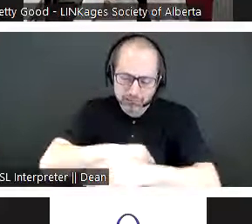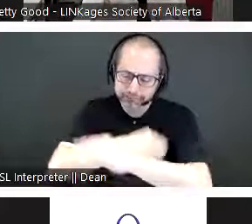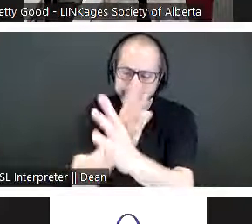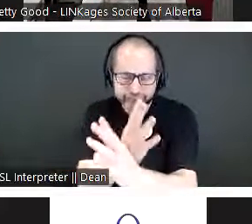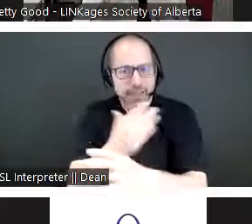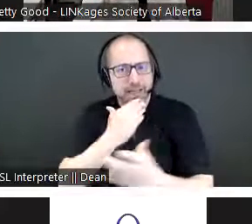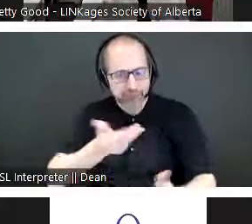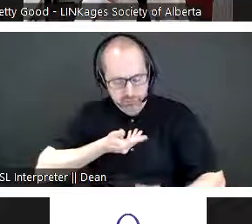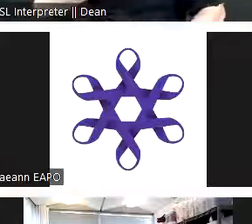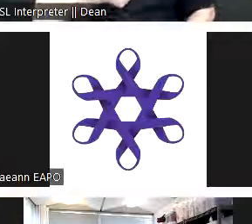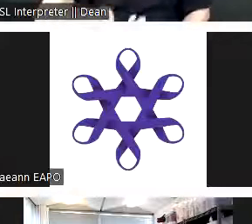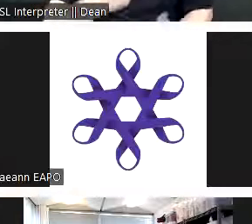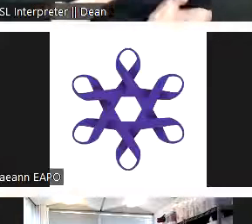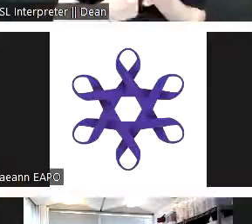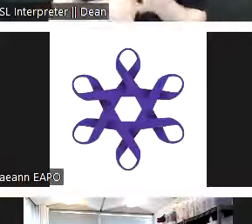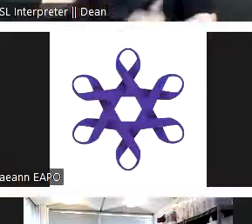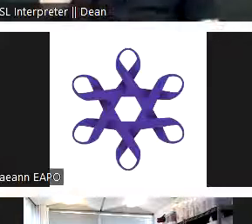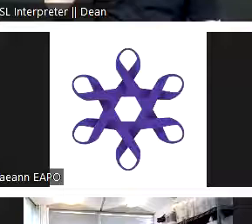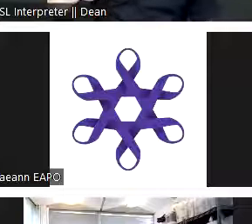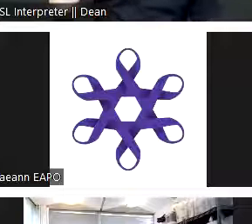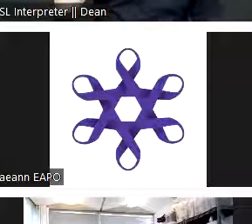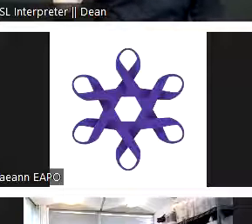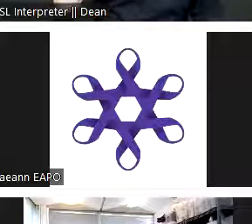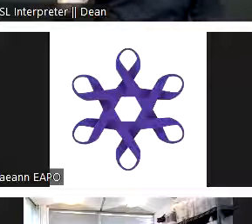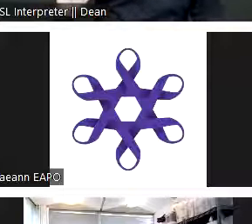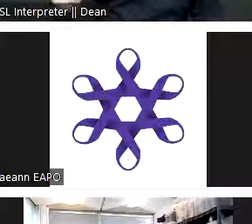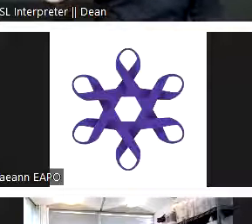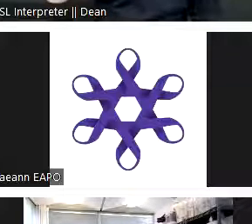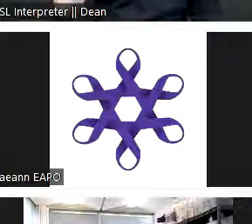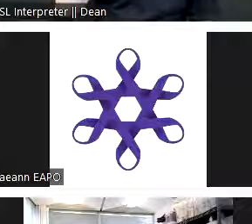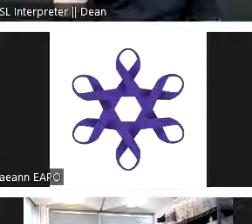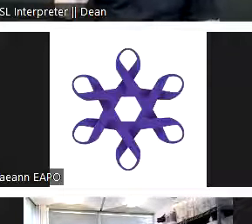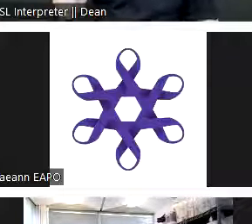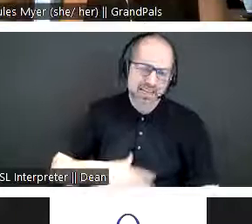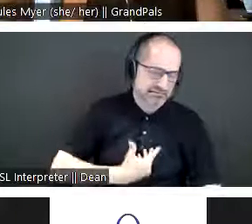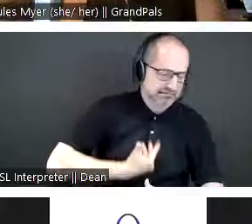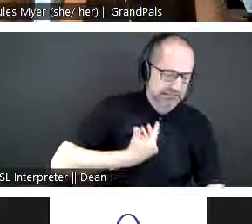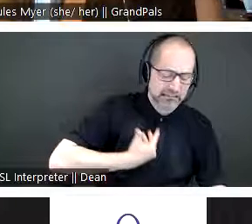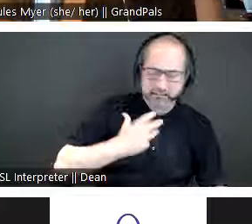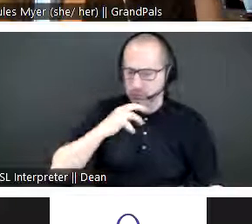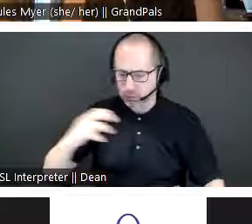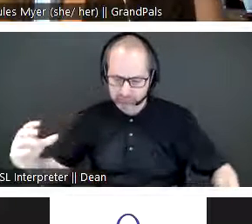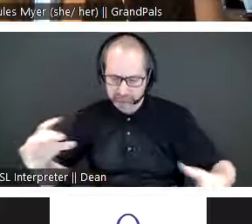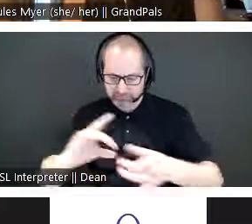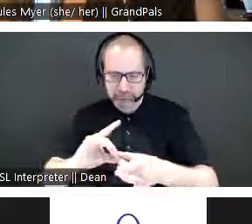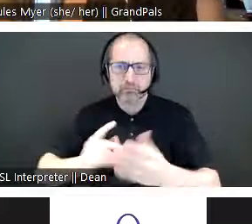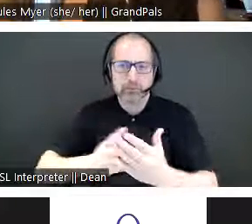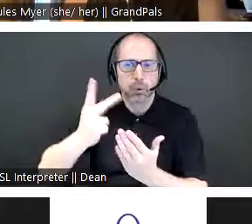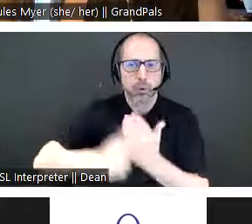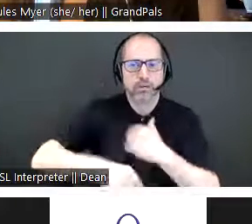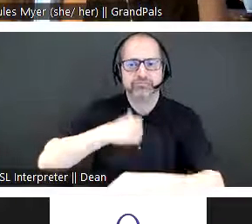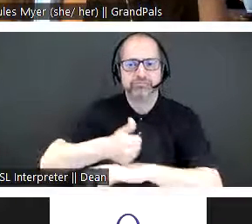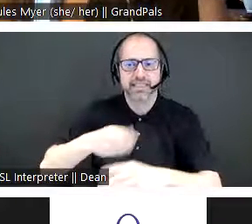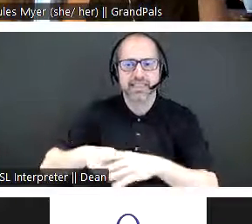me to talk about GrandPals. So GrandPals is an intergenerational program. It is currently running in